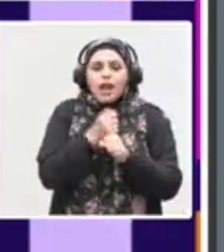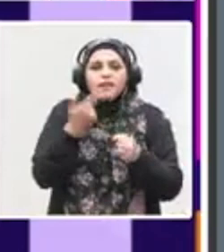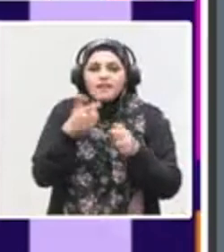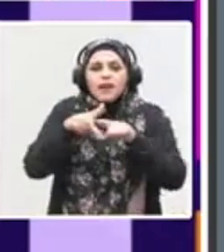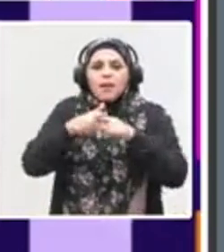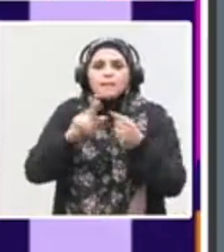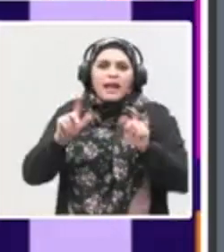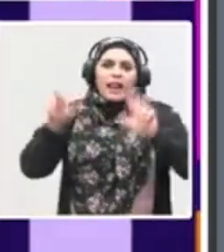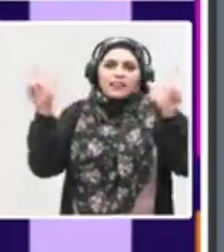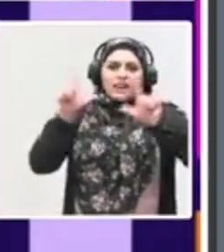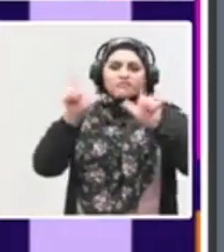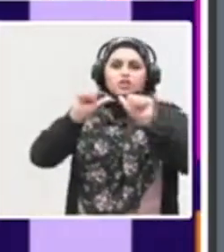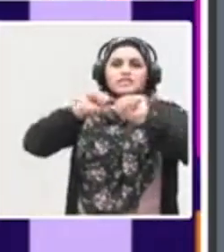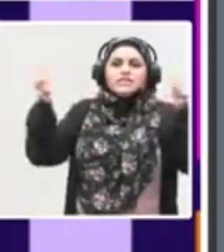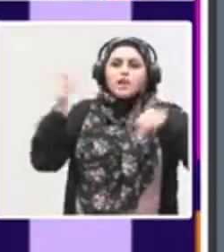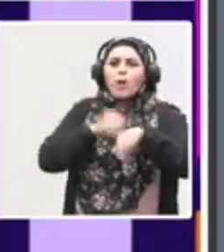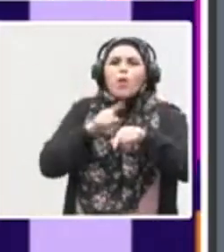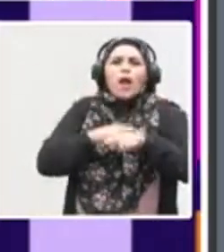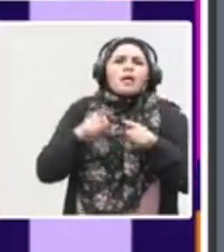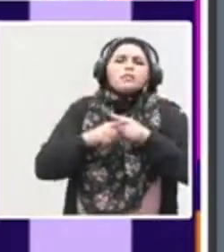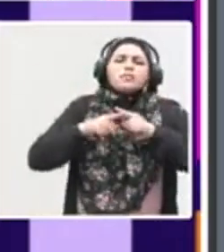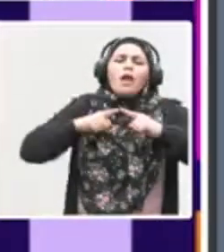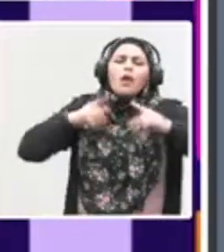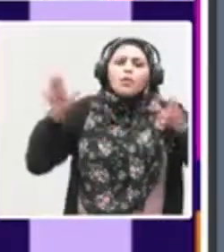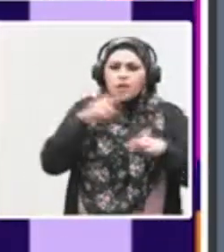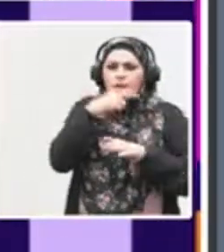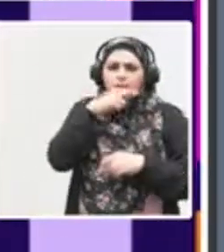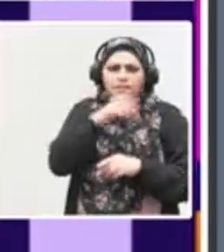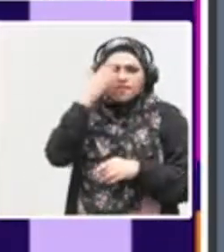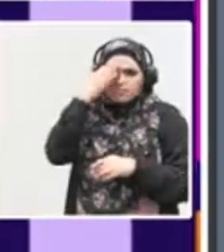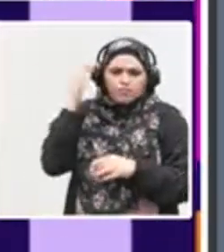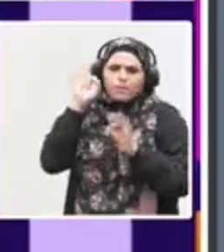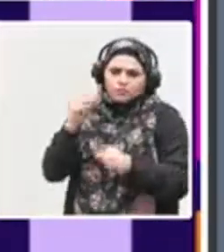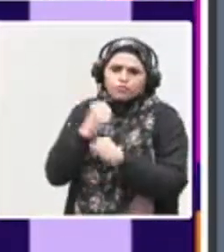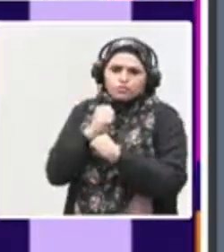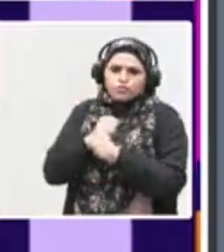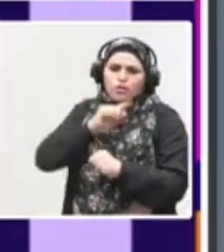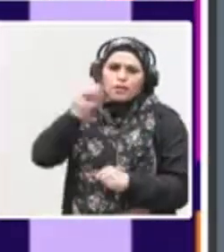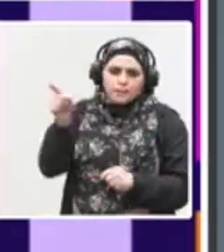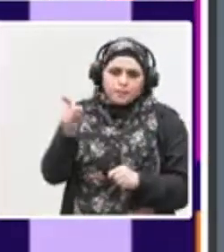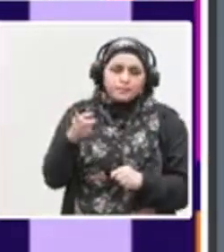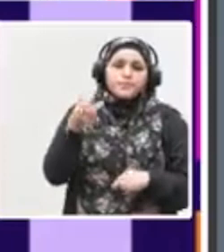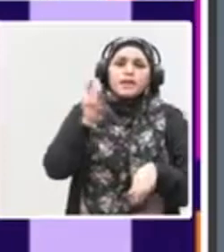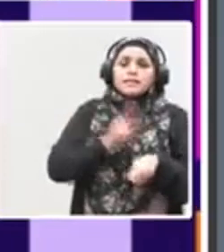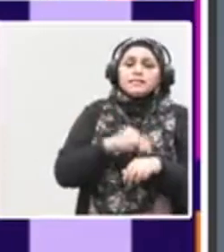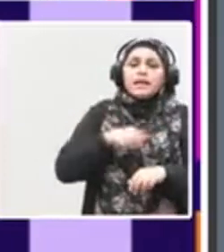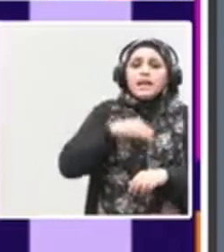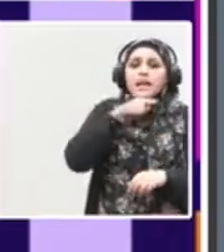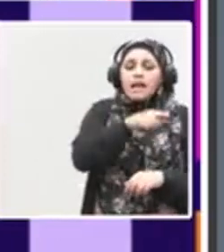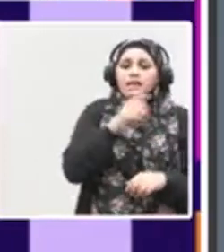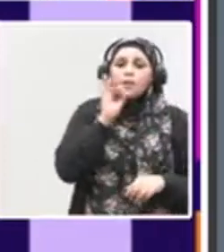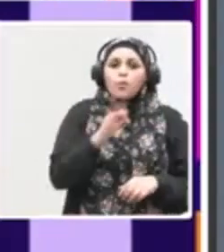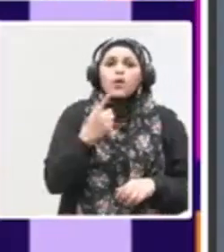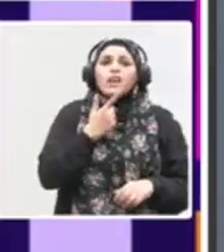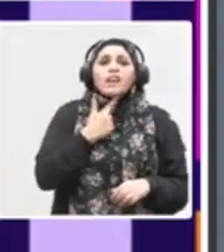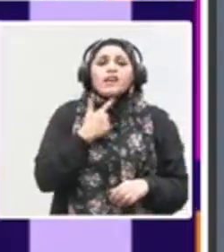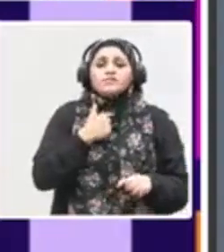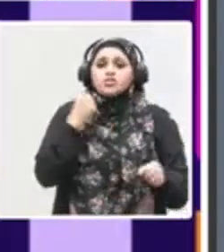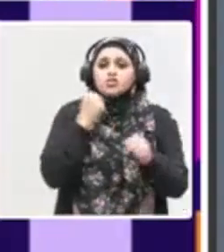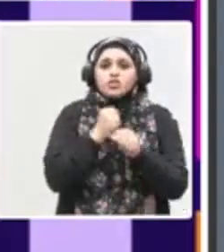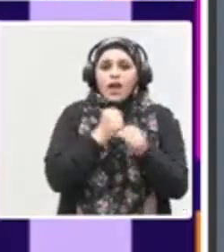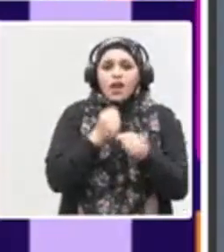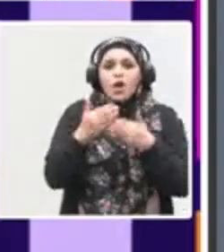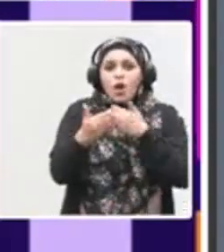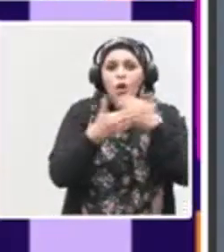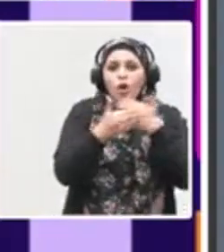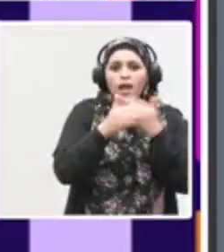set out to not only solve a problem for herself, a working actor who would like to be able to work close to home, but to use this as a